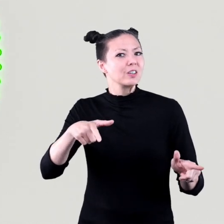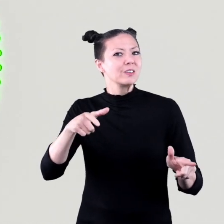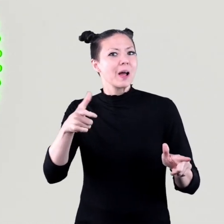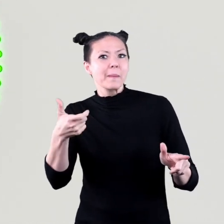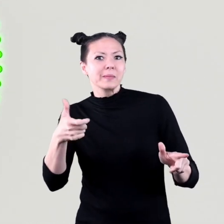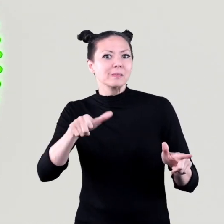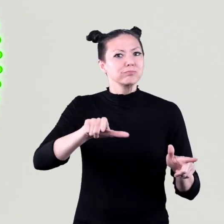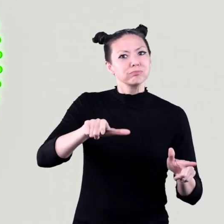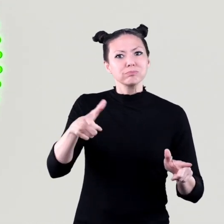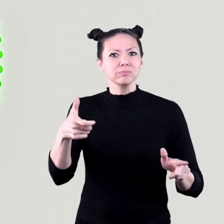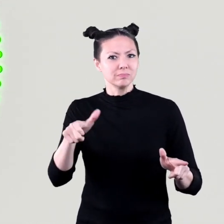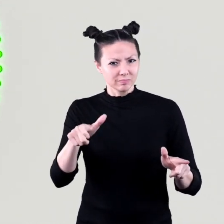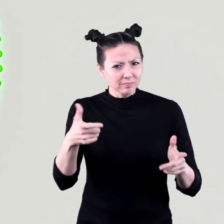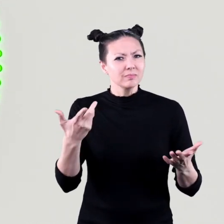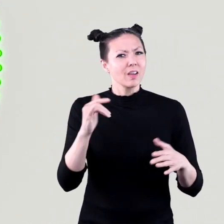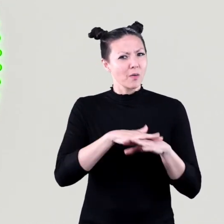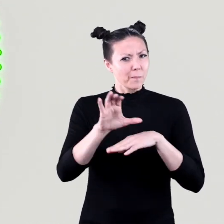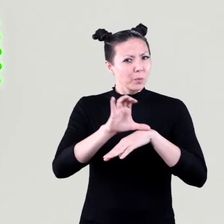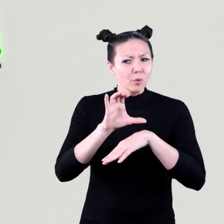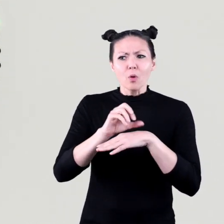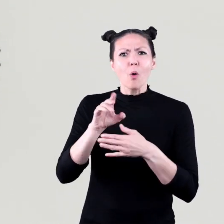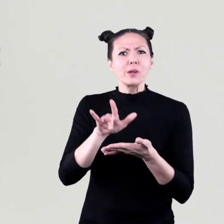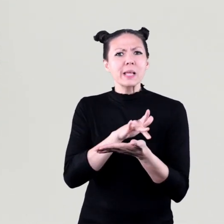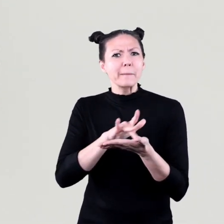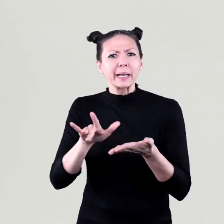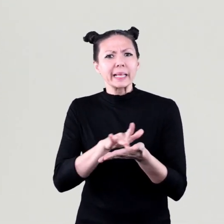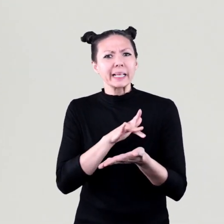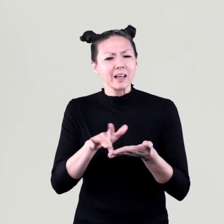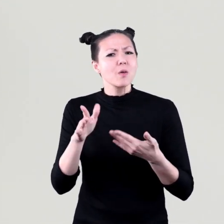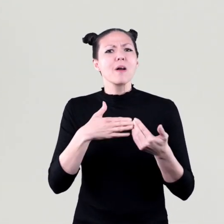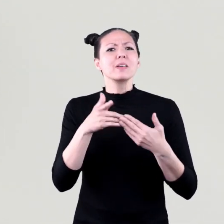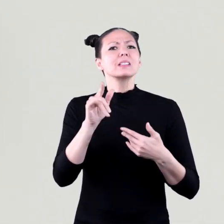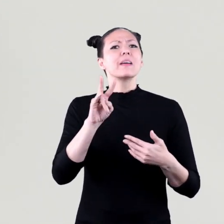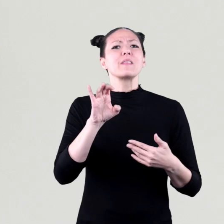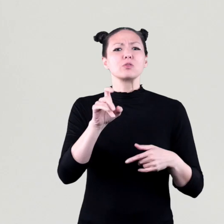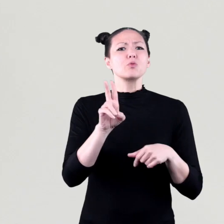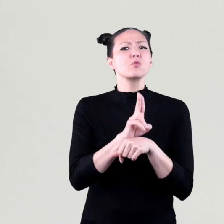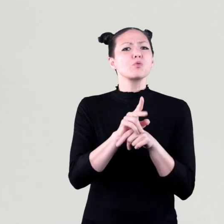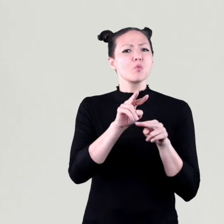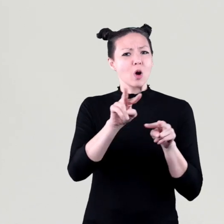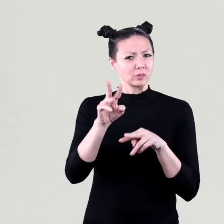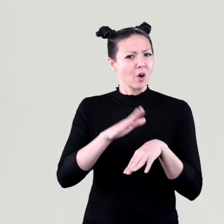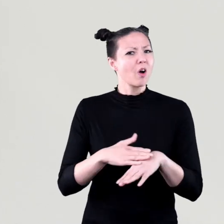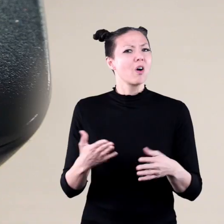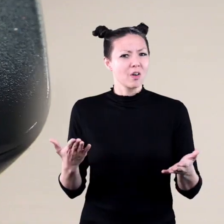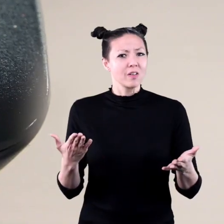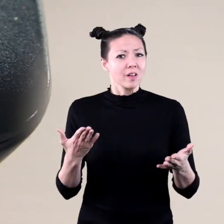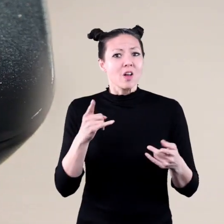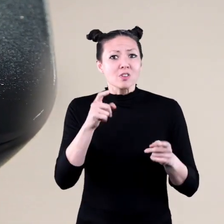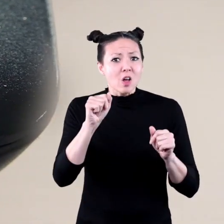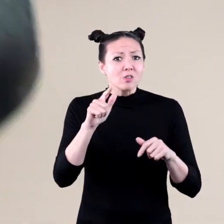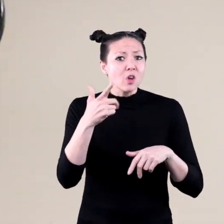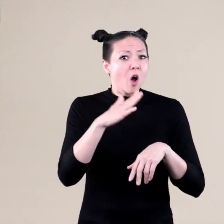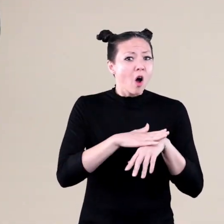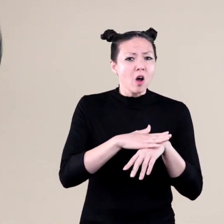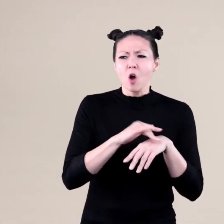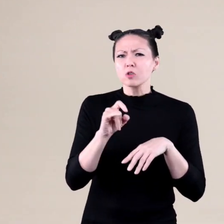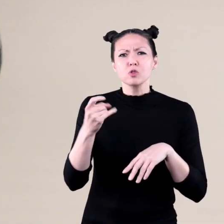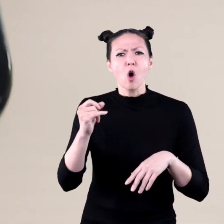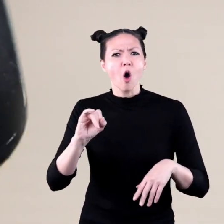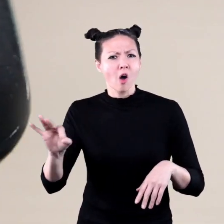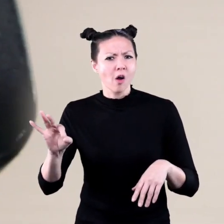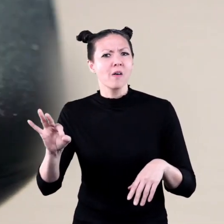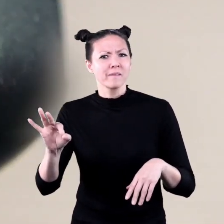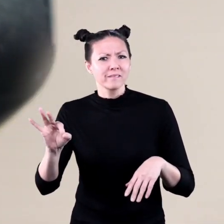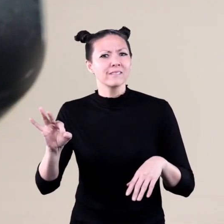the volume up and down on your computer or tablet or whatever device you're watching this on. Or you can turn it